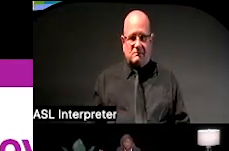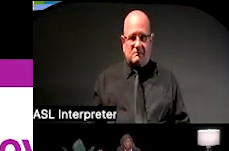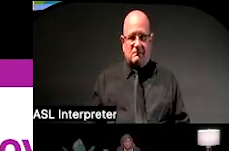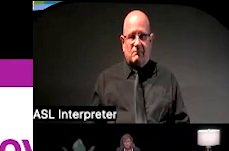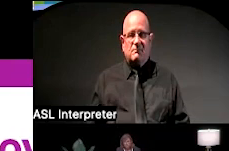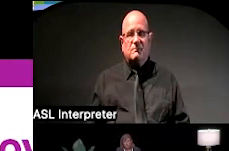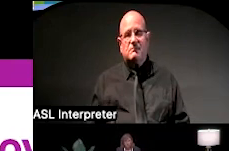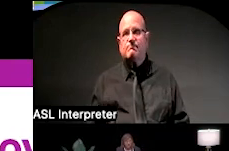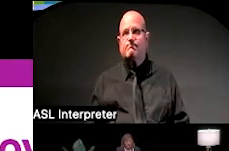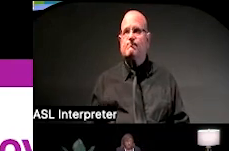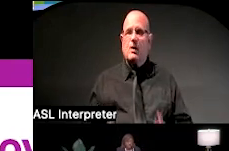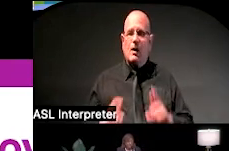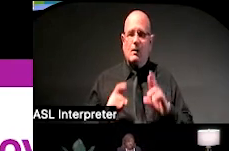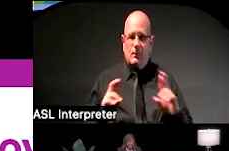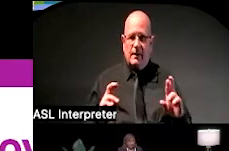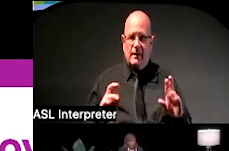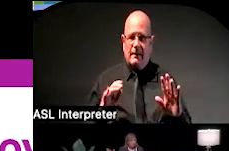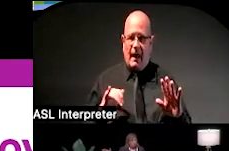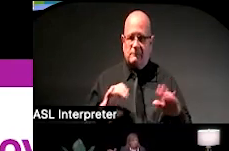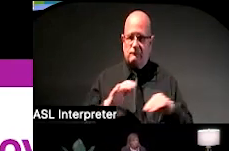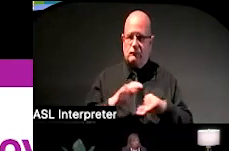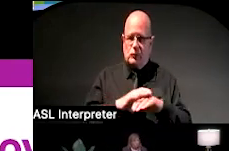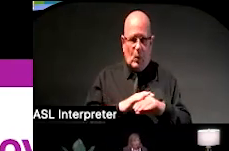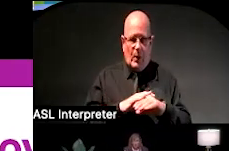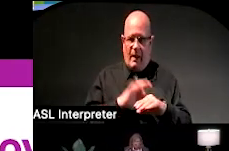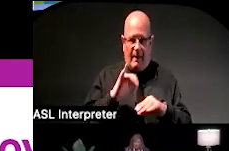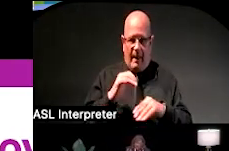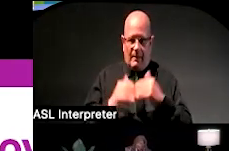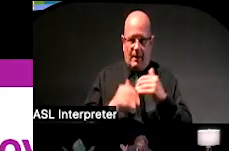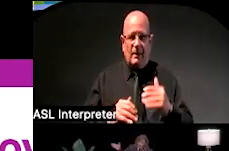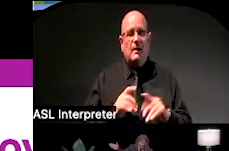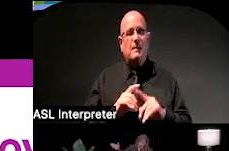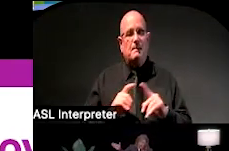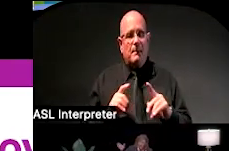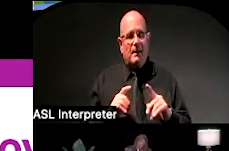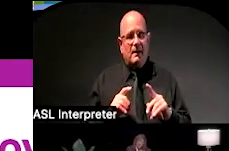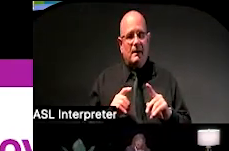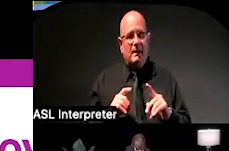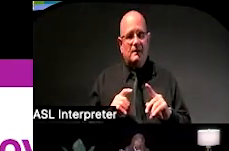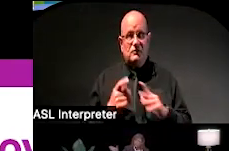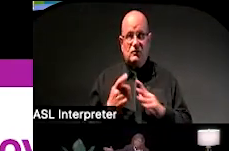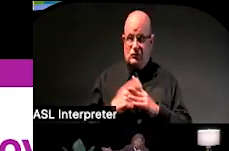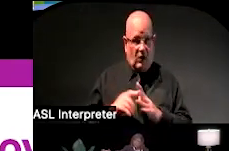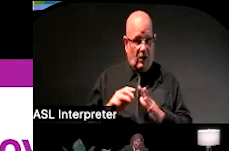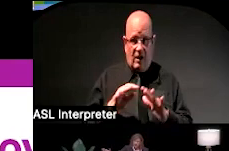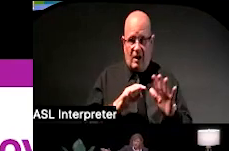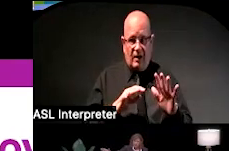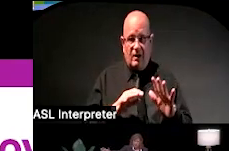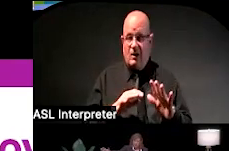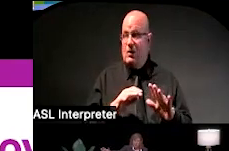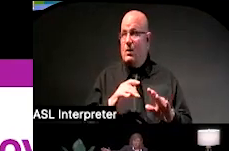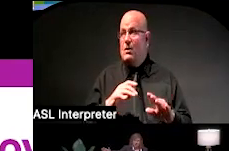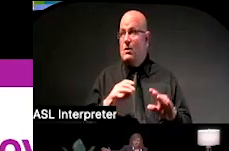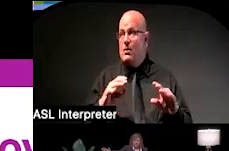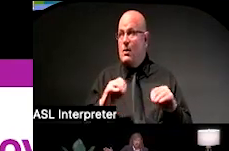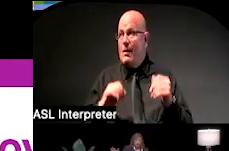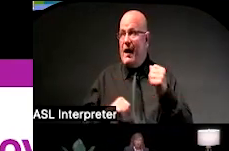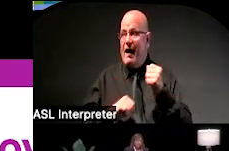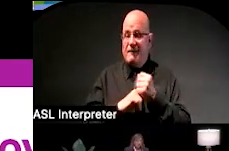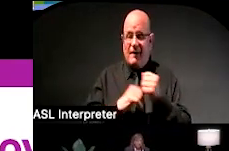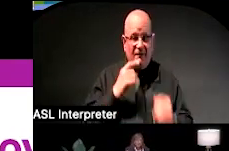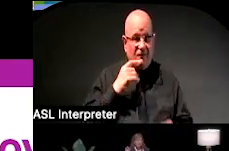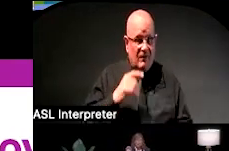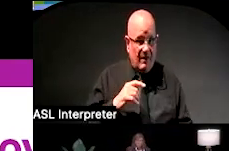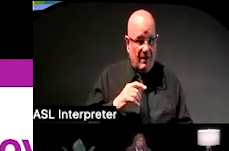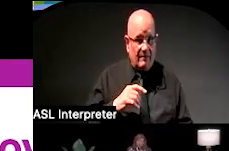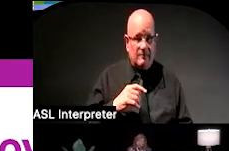I'm ready to slow that down. But they get on that path and nobody's advocating for them to kind of slow it